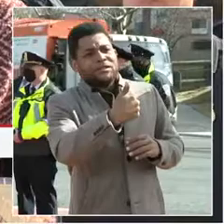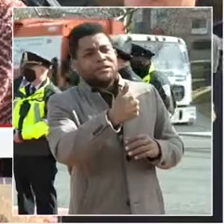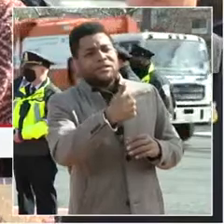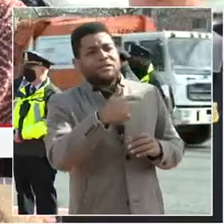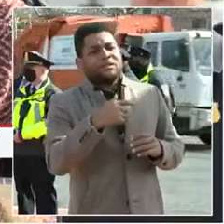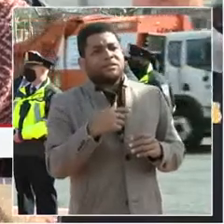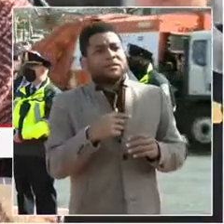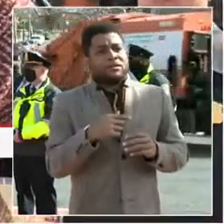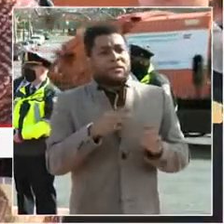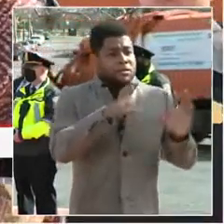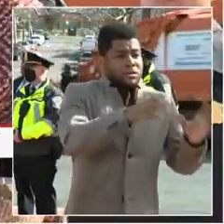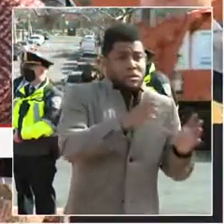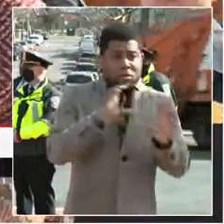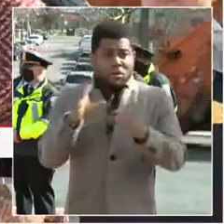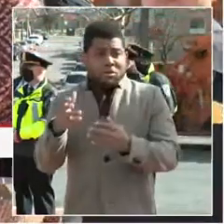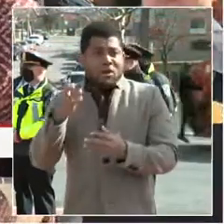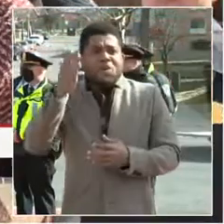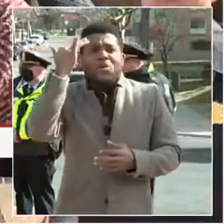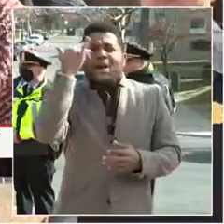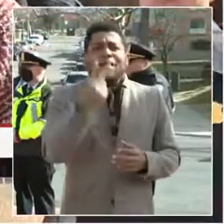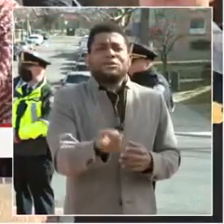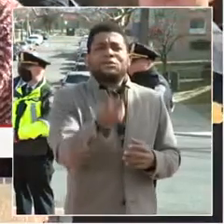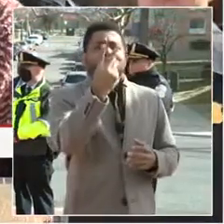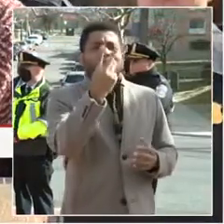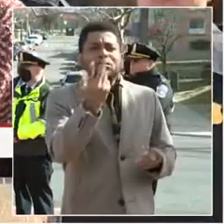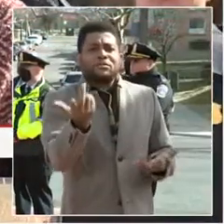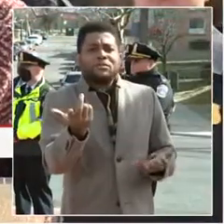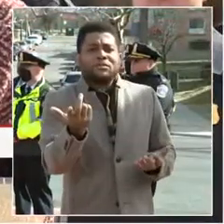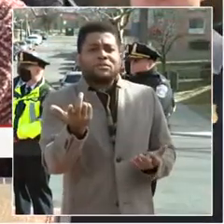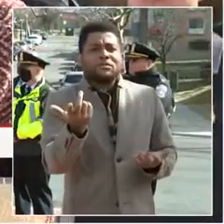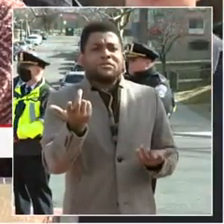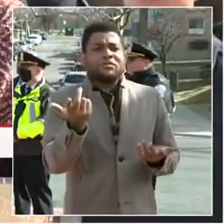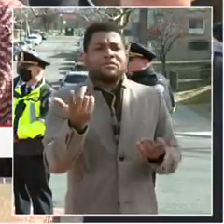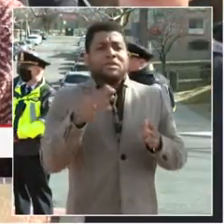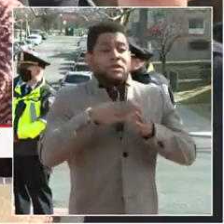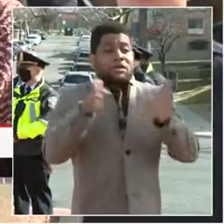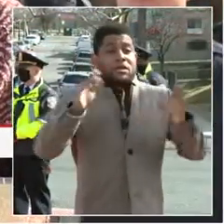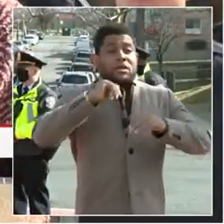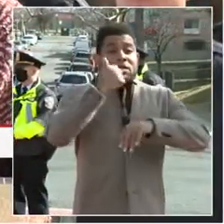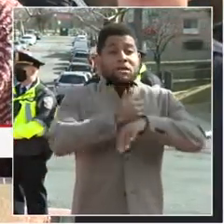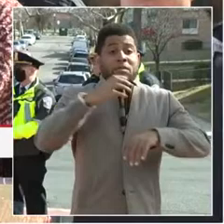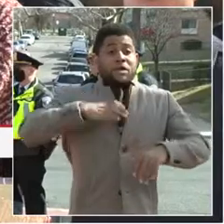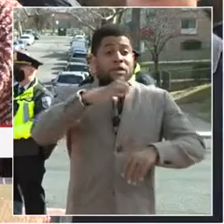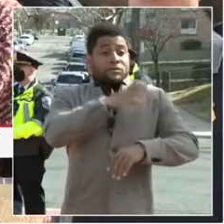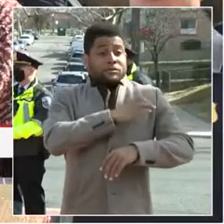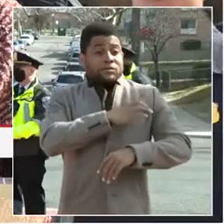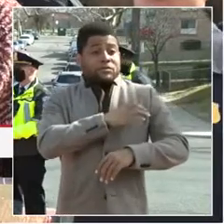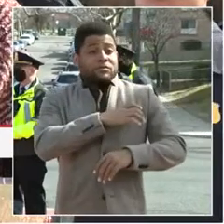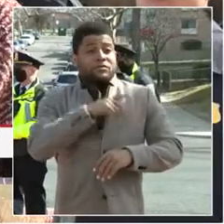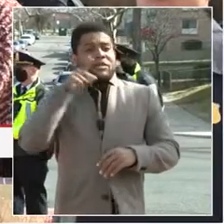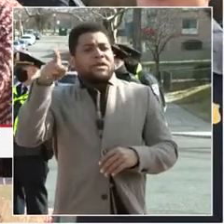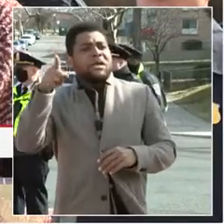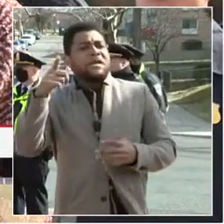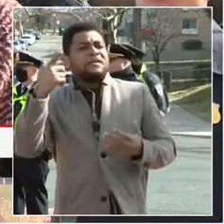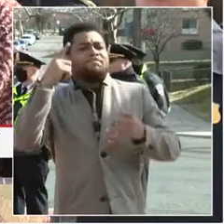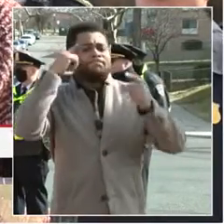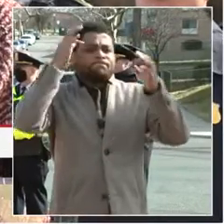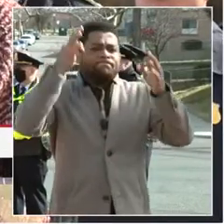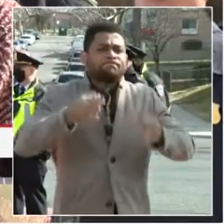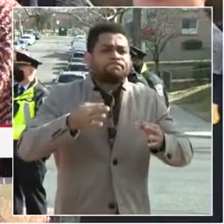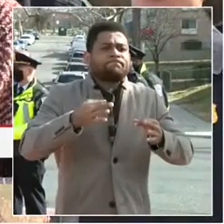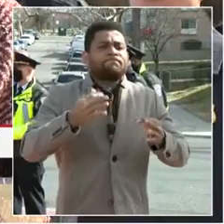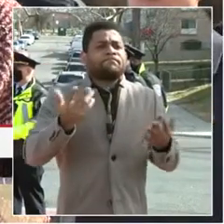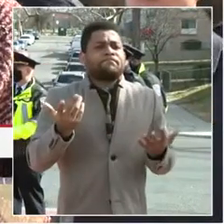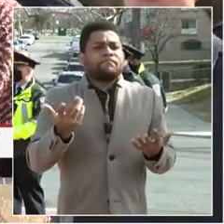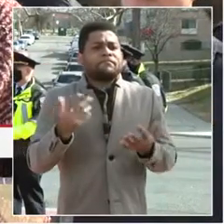programs? That was set up by the council, and you will have to refer that to the council members. How does Cure the Streets,